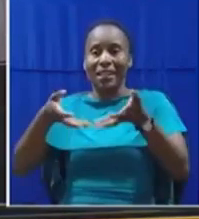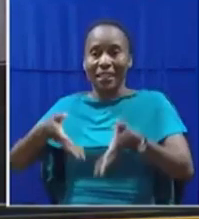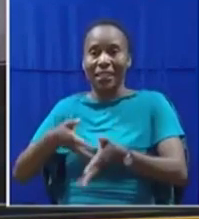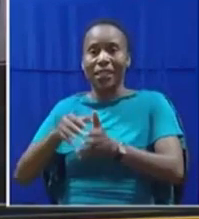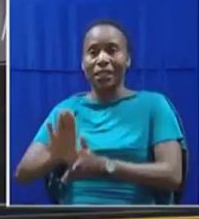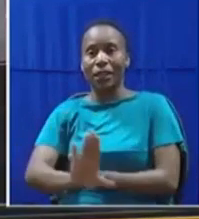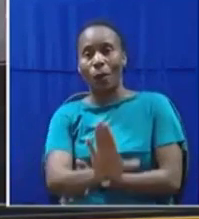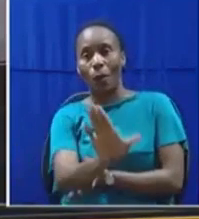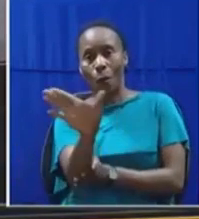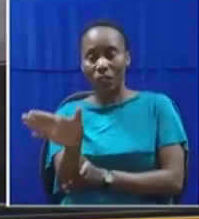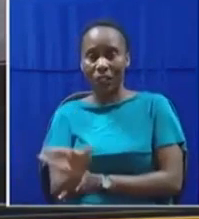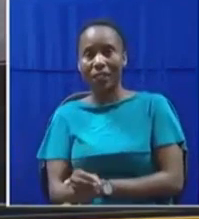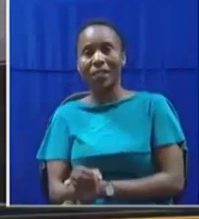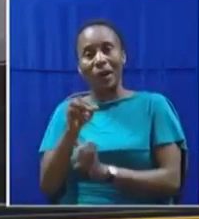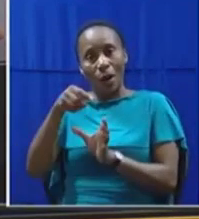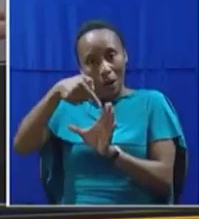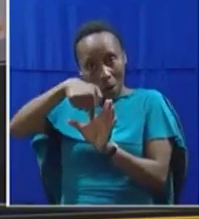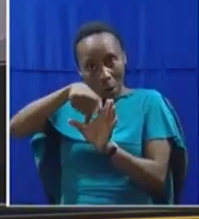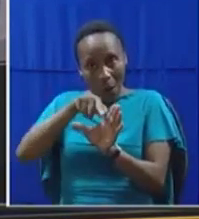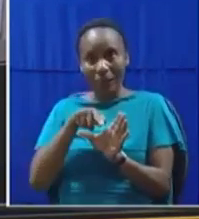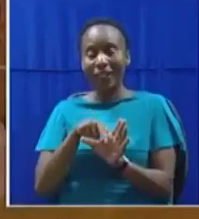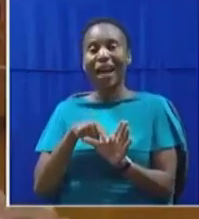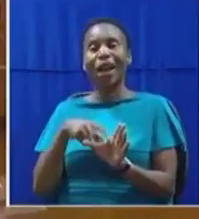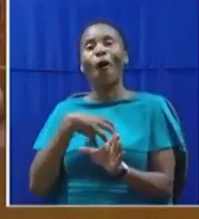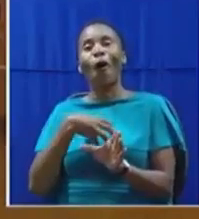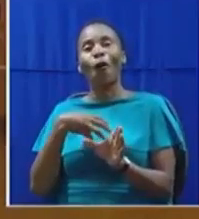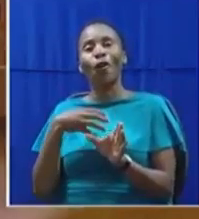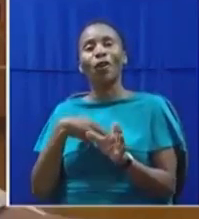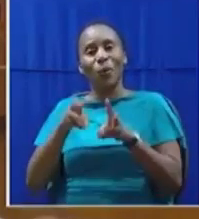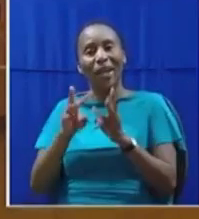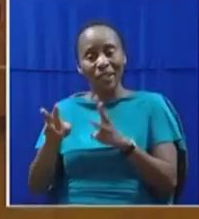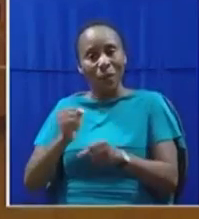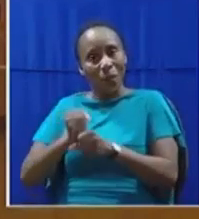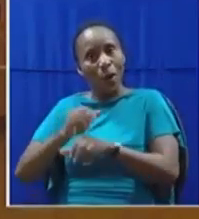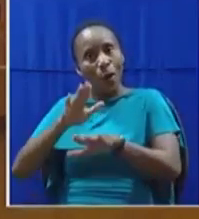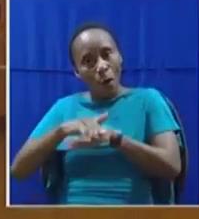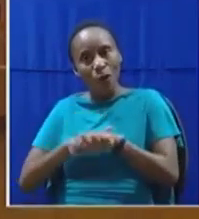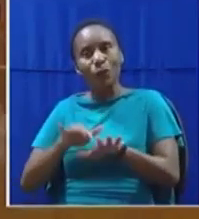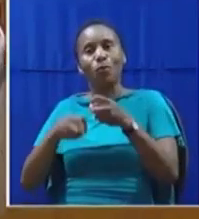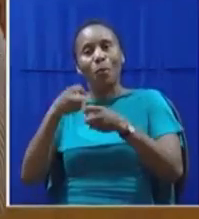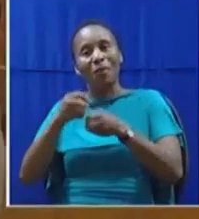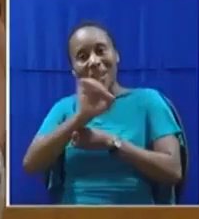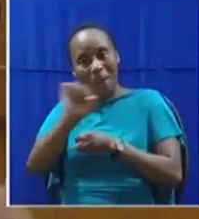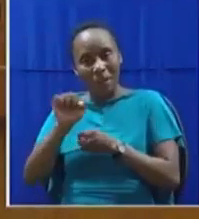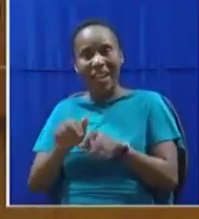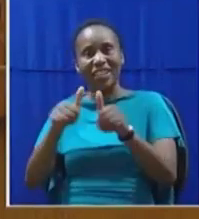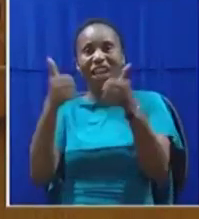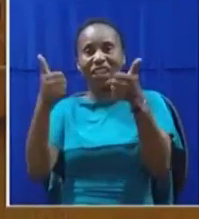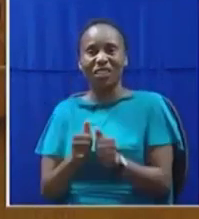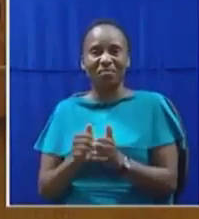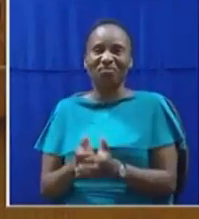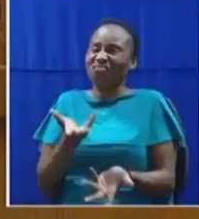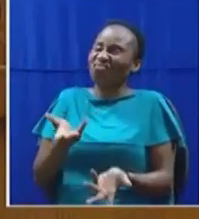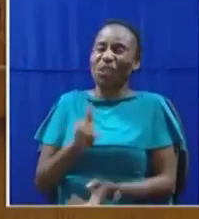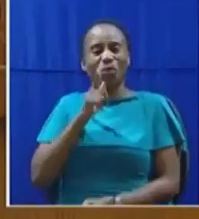its own internal mechanisms of dealing with its own problems and challenges. We are not to be told by the